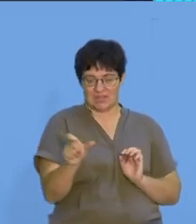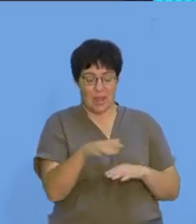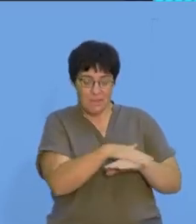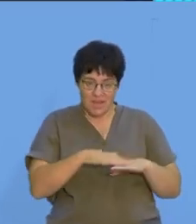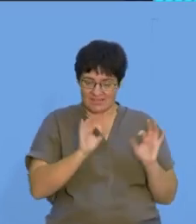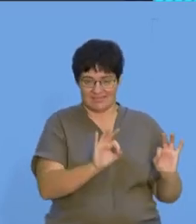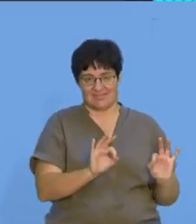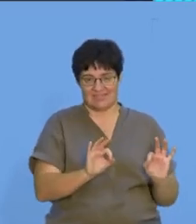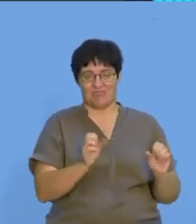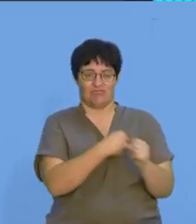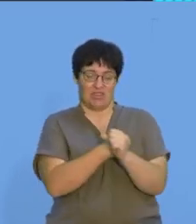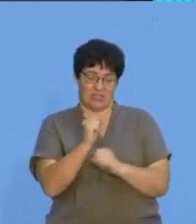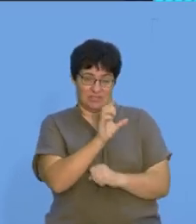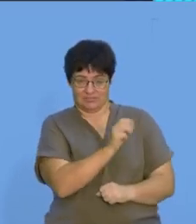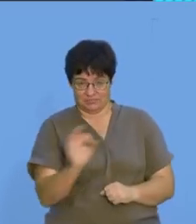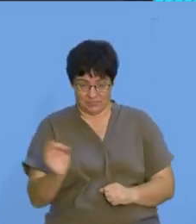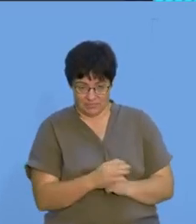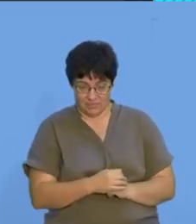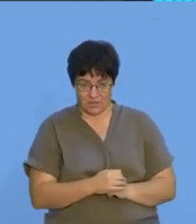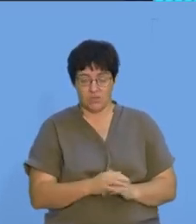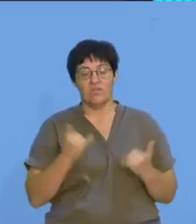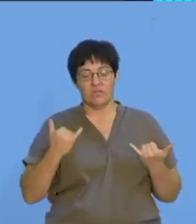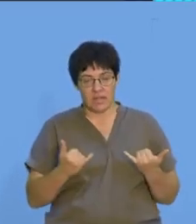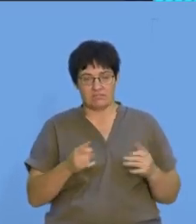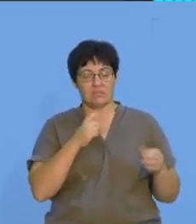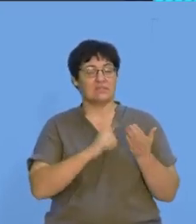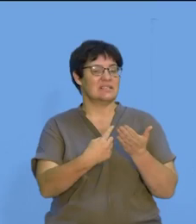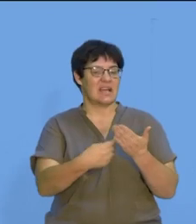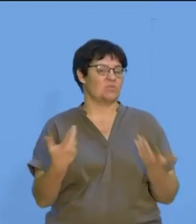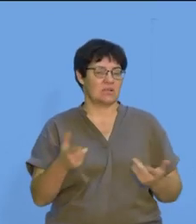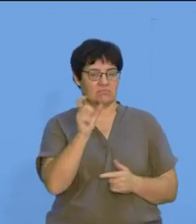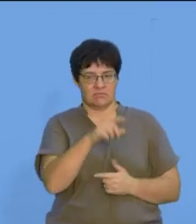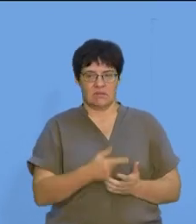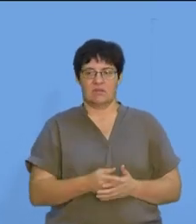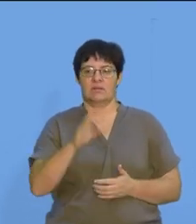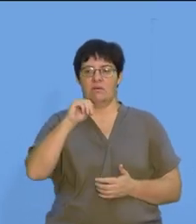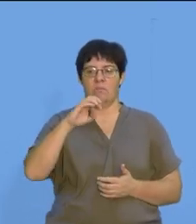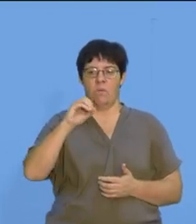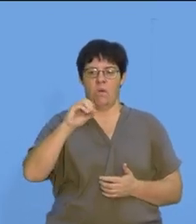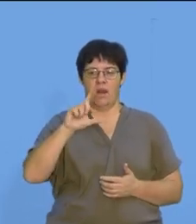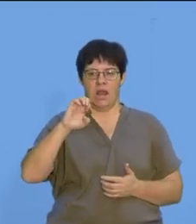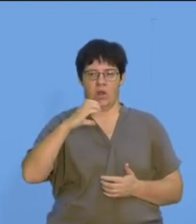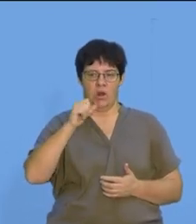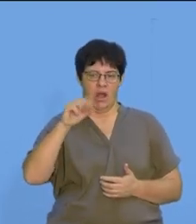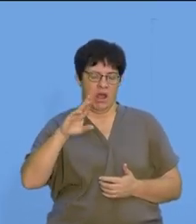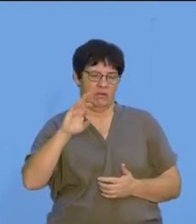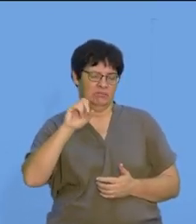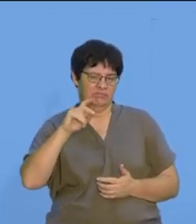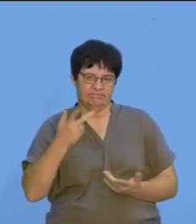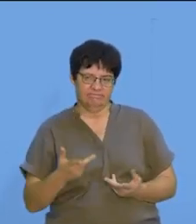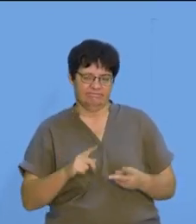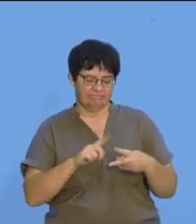of the terms that we'll use once too often in our discussion for today are as follows. We'll talk about the molecular formula. How is it different